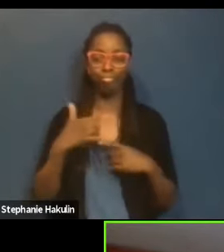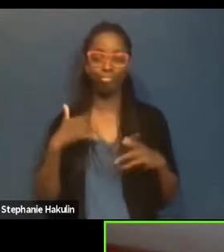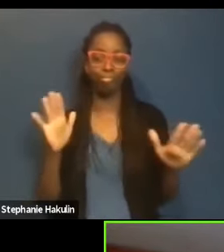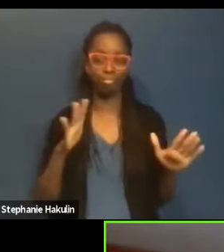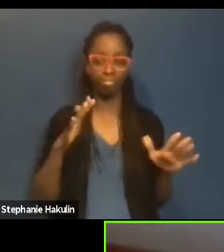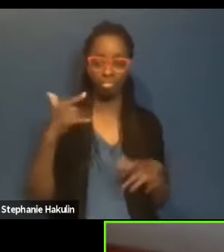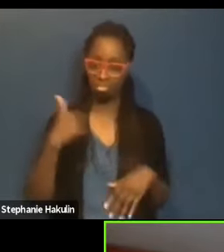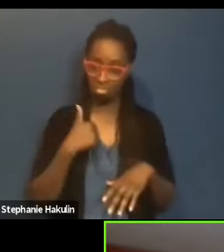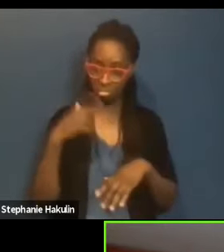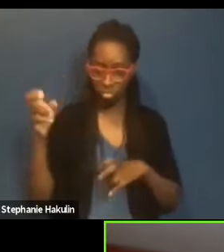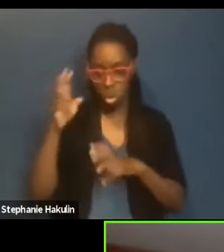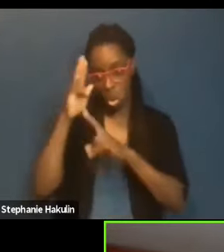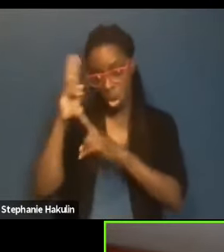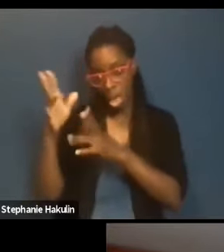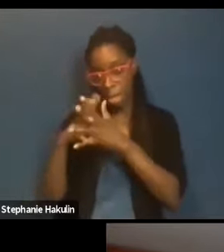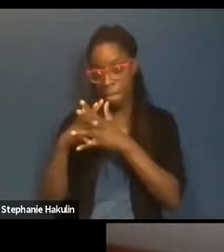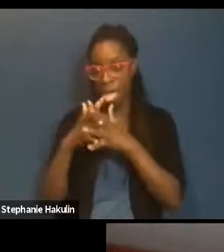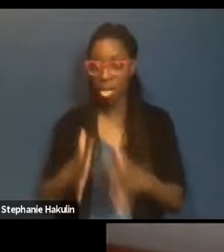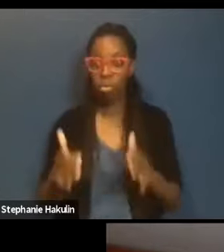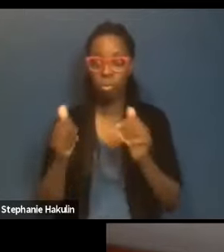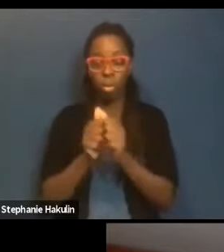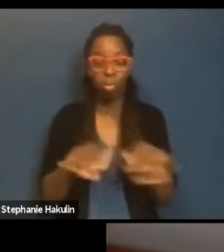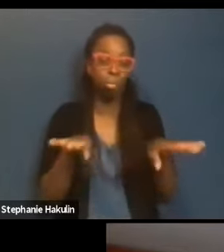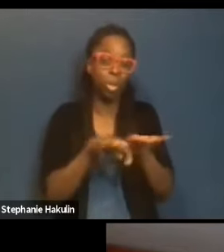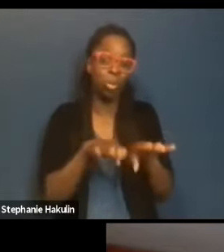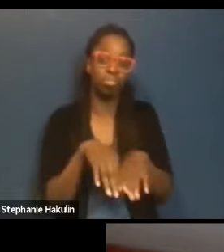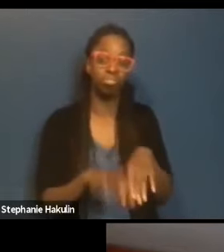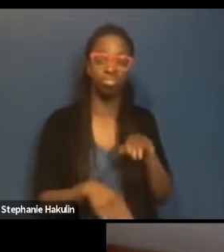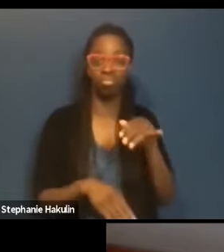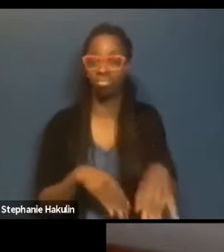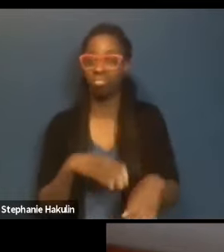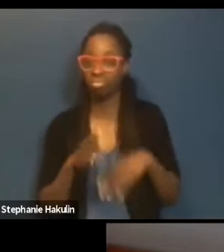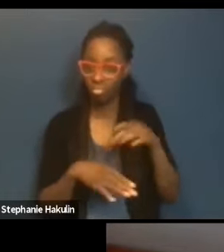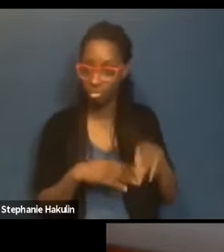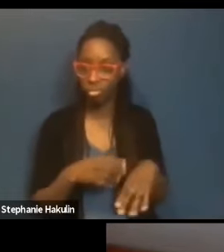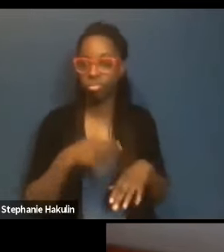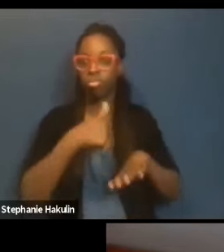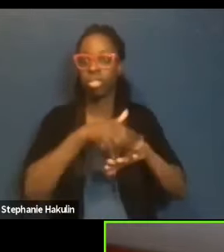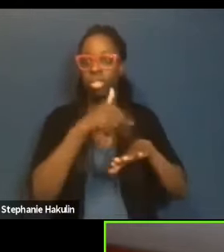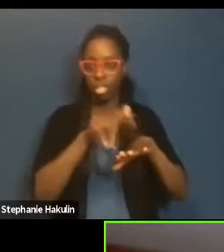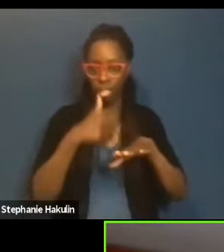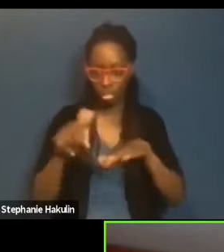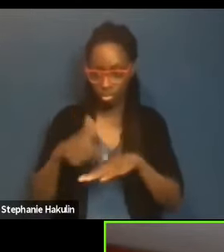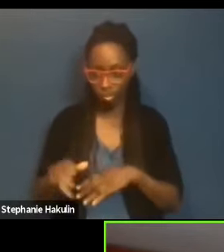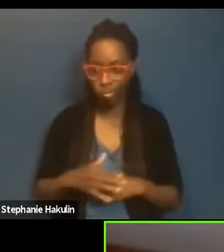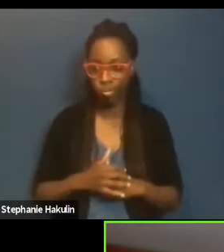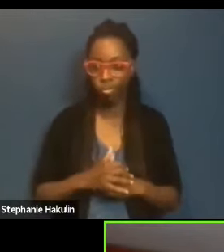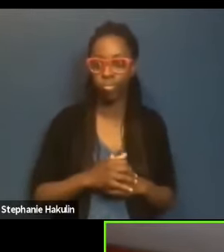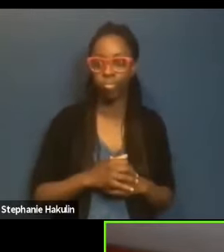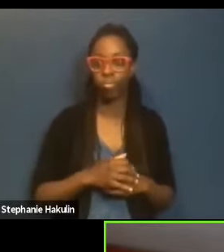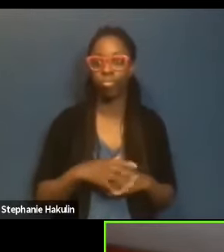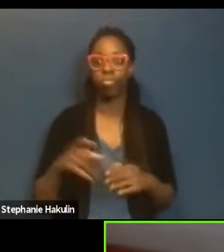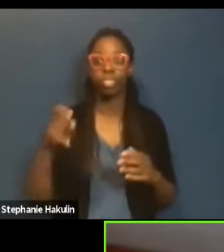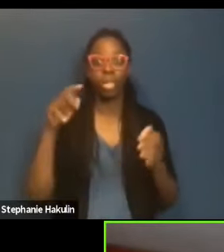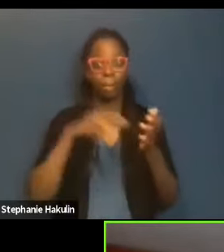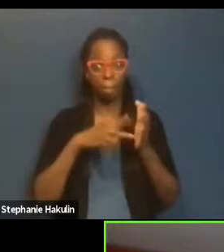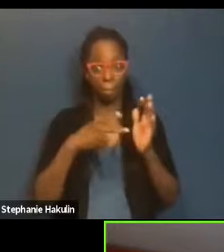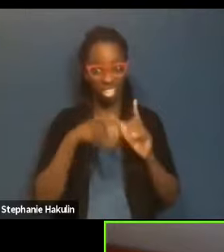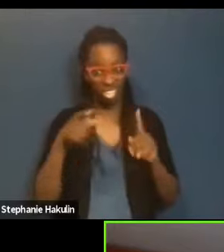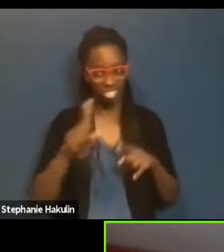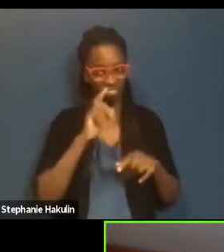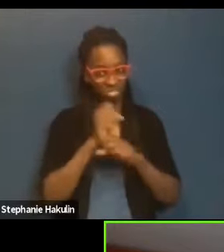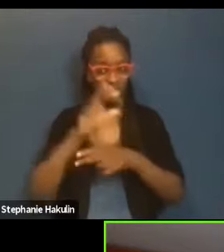day, the people show the world what it means to become a hurricane. What happens when the mask gets ripped away? What happens when